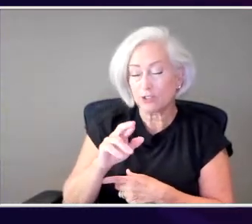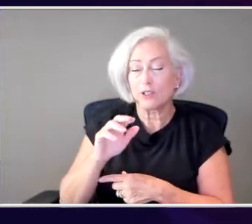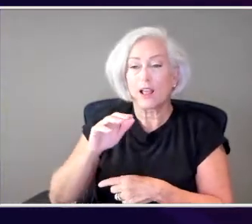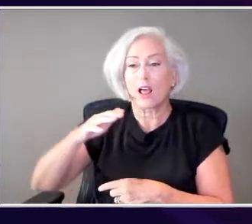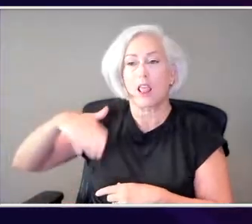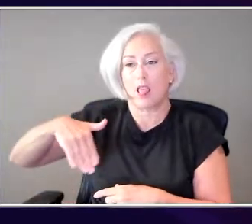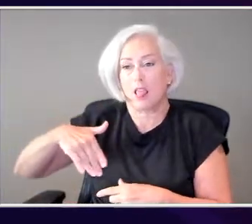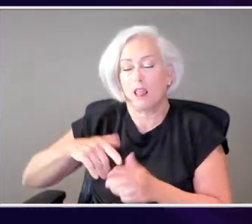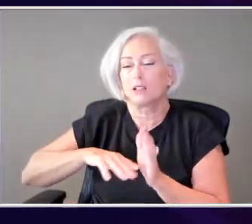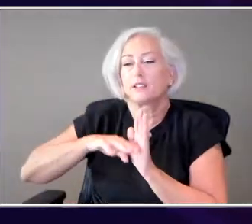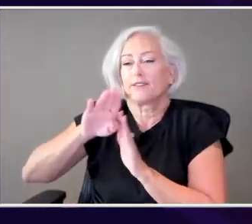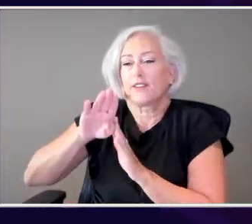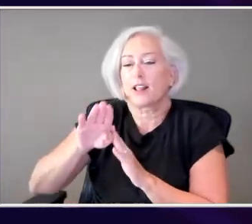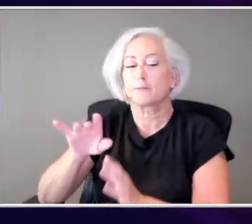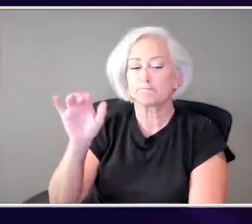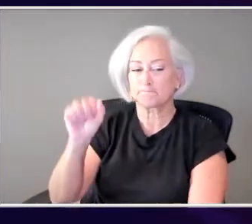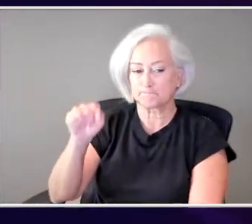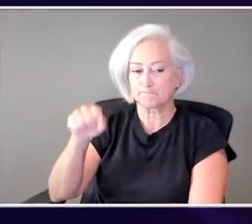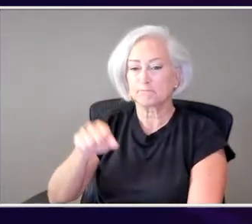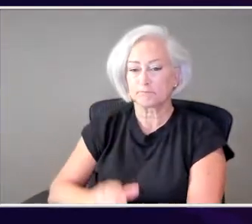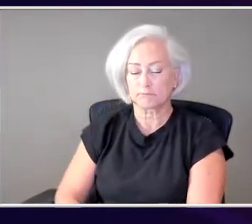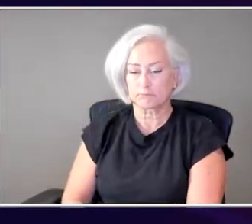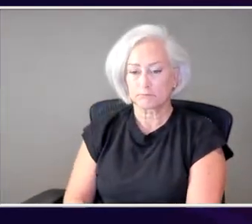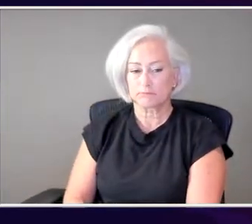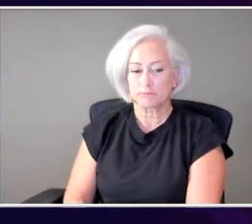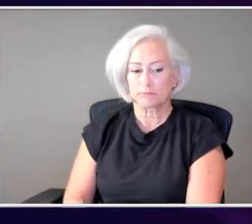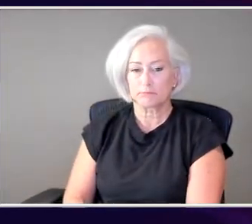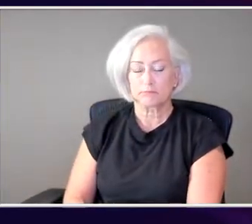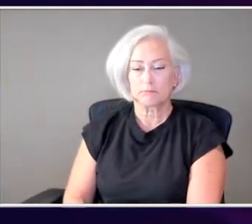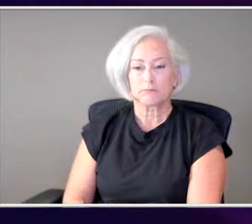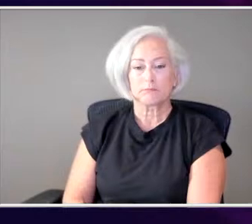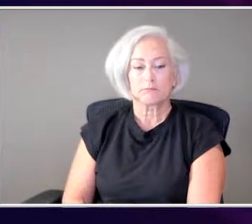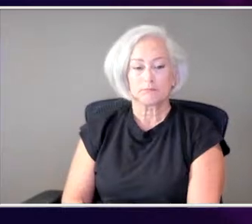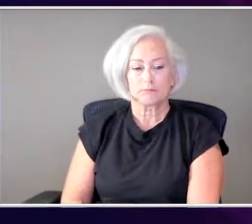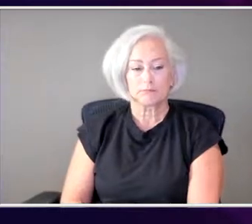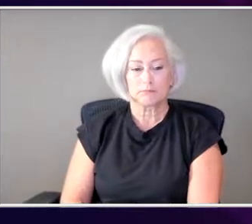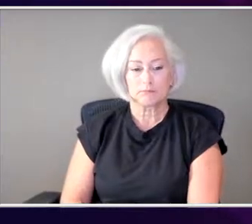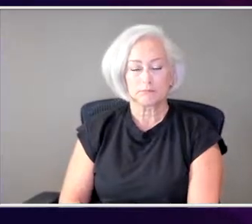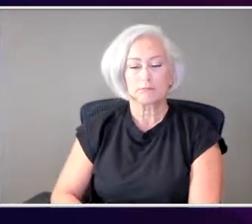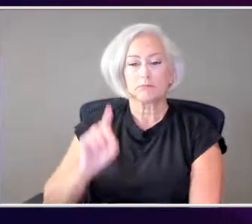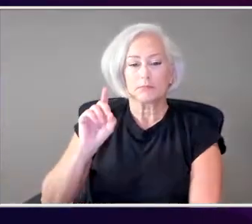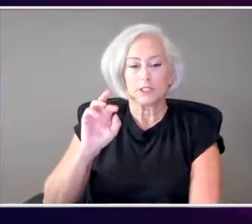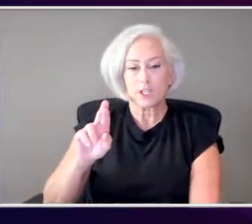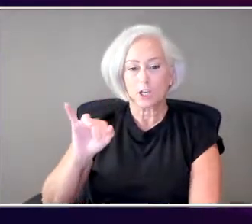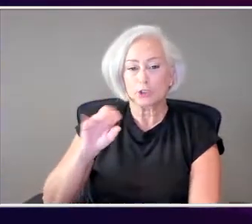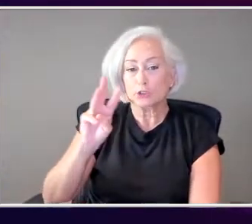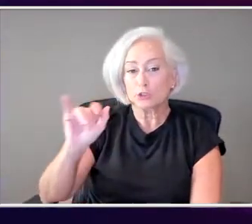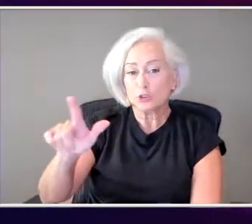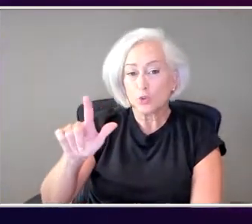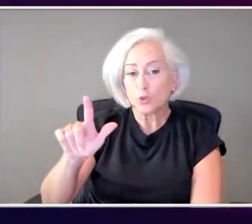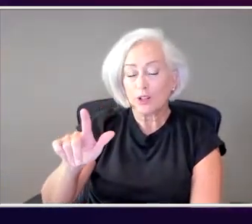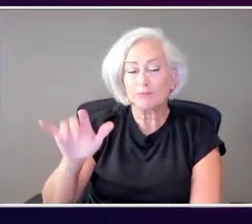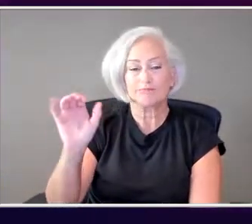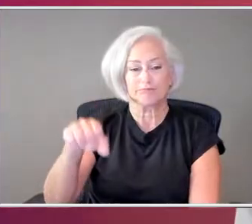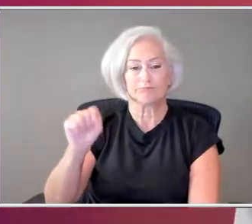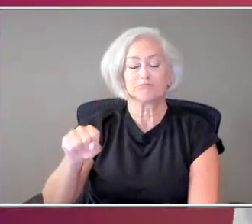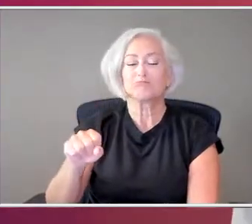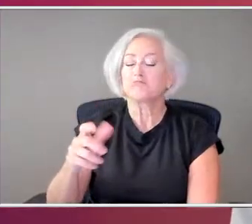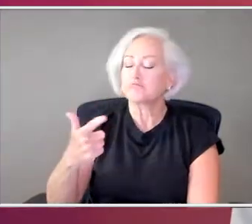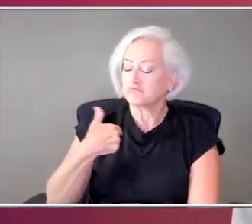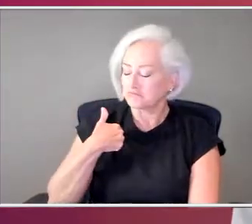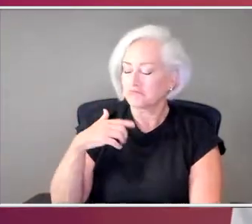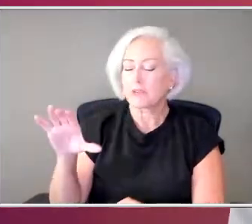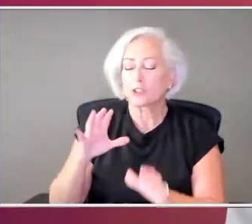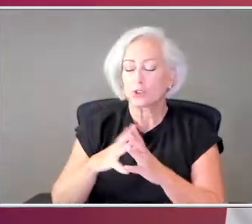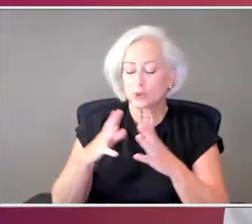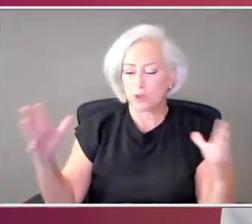yes. Absolutely. Dr. Jewel, you're nodding your head, yes? Well, yes, agreed. Feel I do a lot of prevention